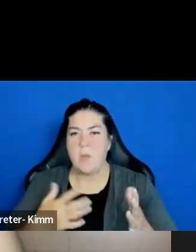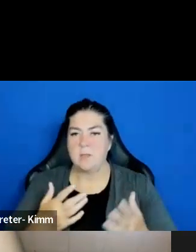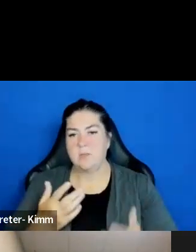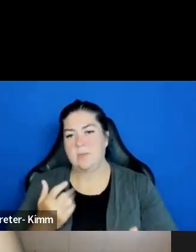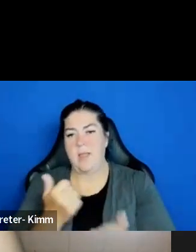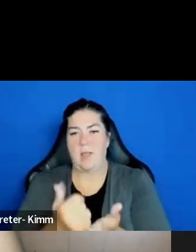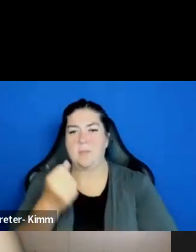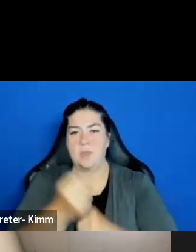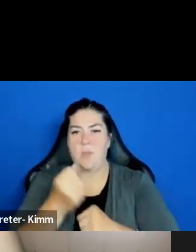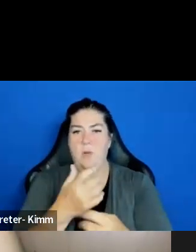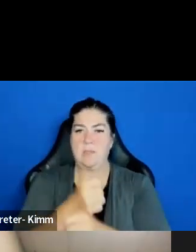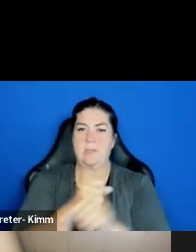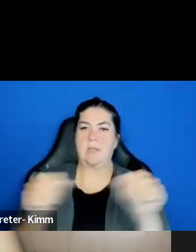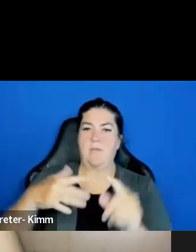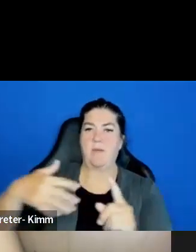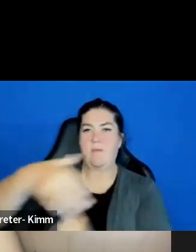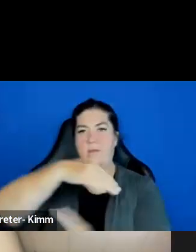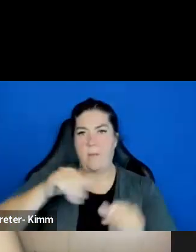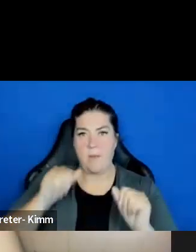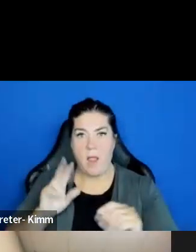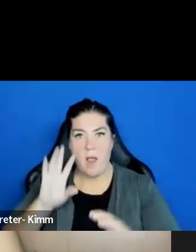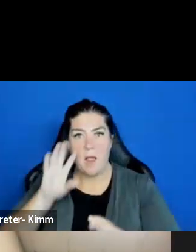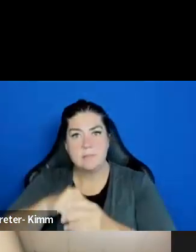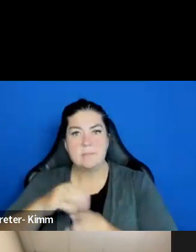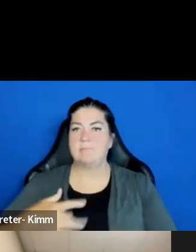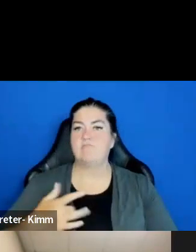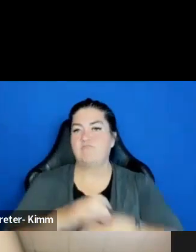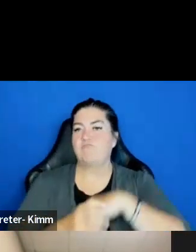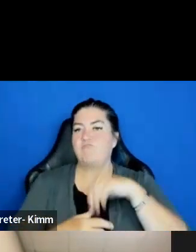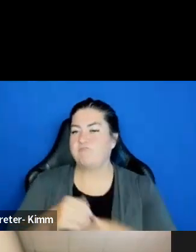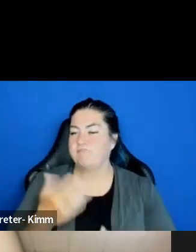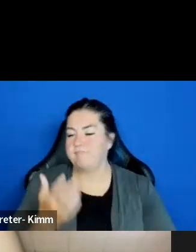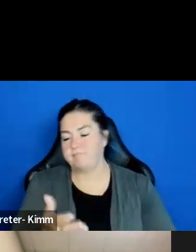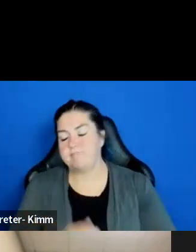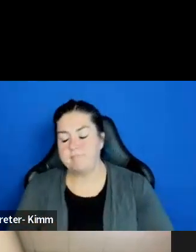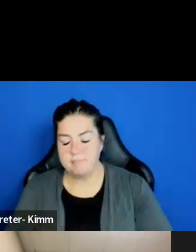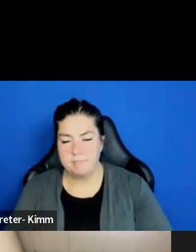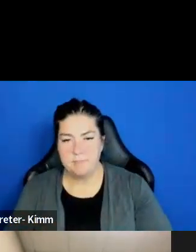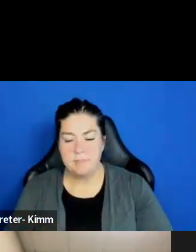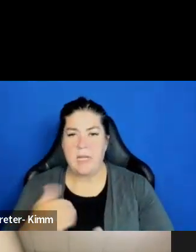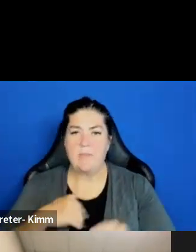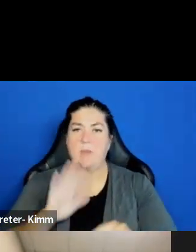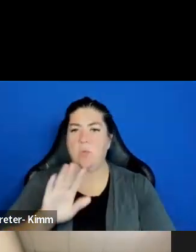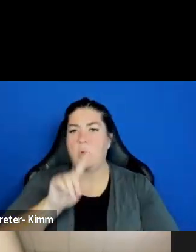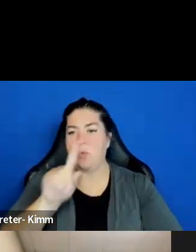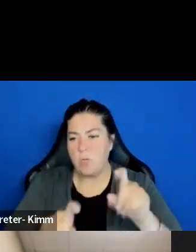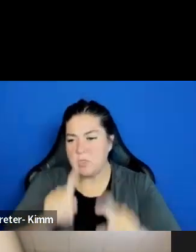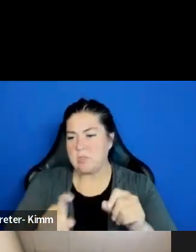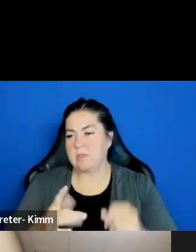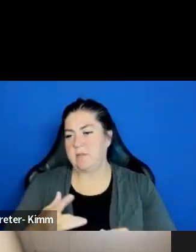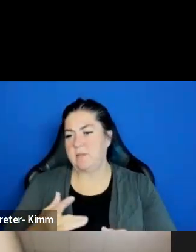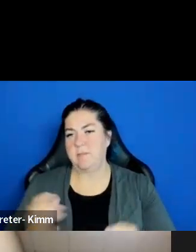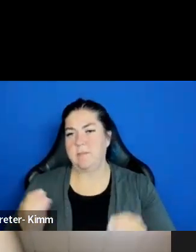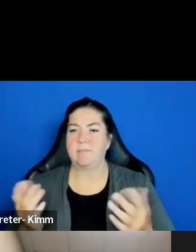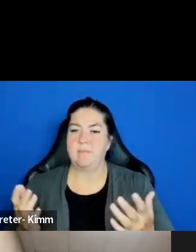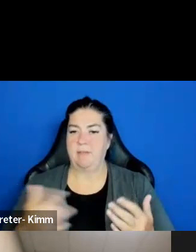so that everyone can feel comfortable, kind of either stopping those cases, or having those questions that might feel a little bit more vulnerable.